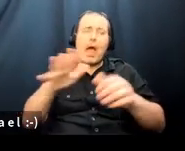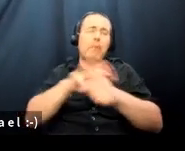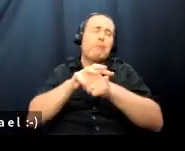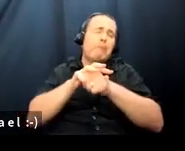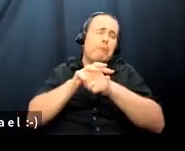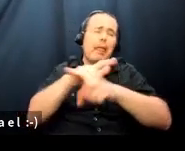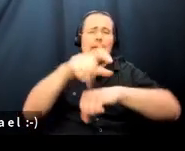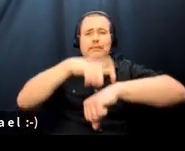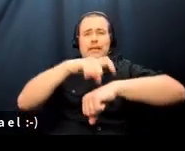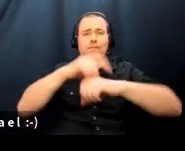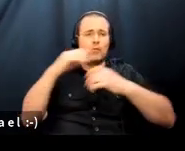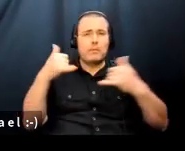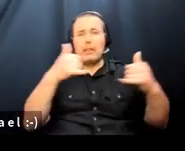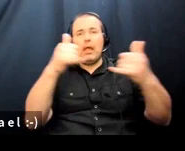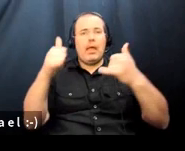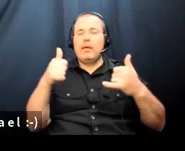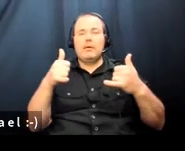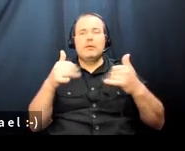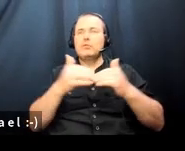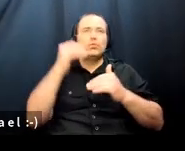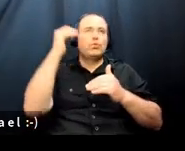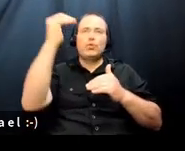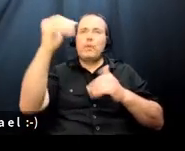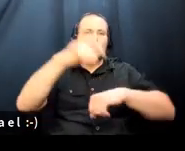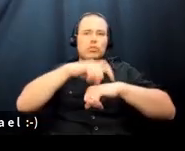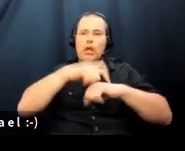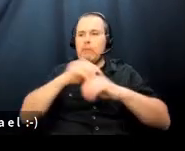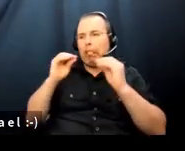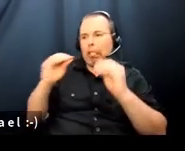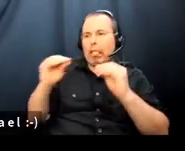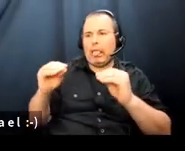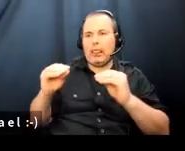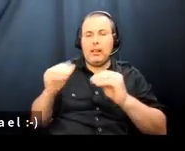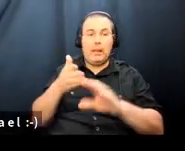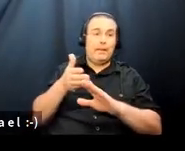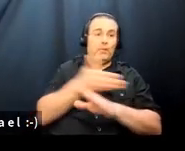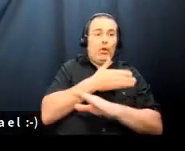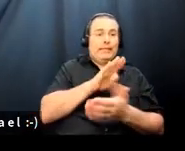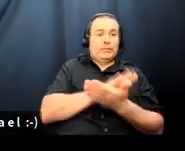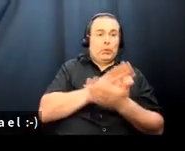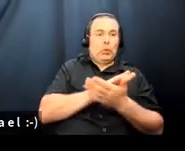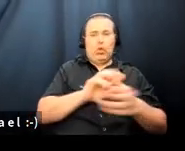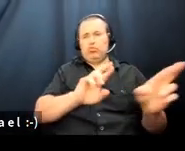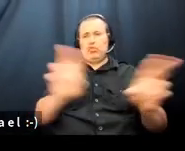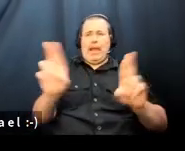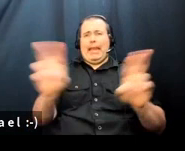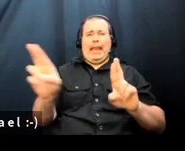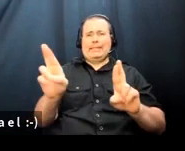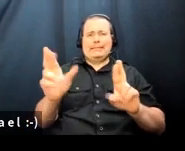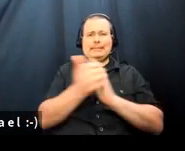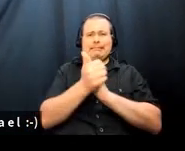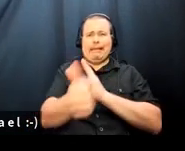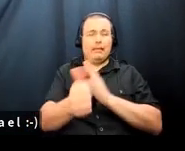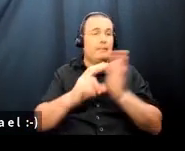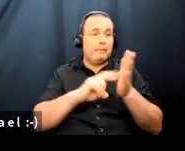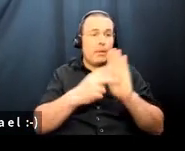the United States teaching preschool readiness skills. Readiness skills mean ready to